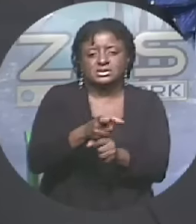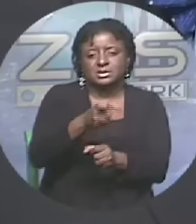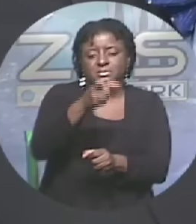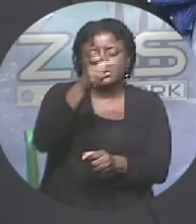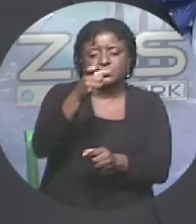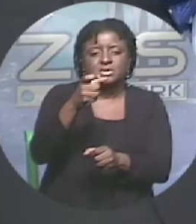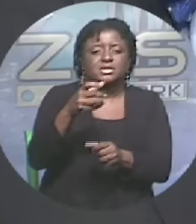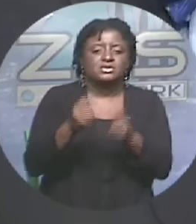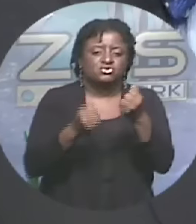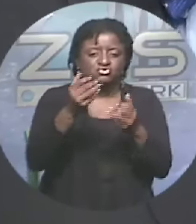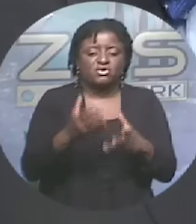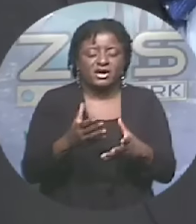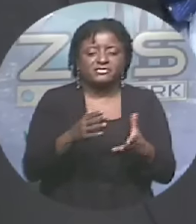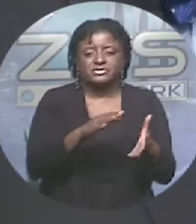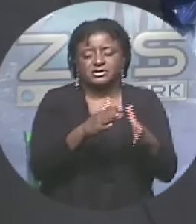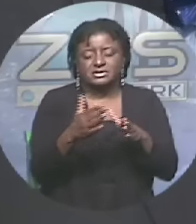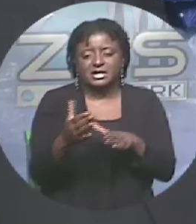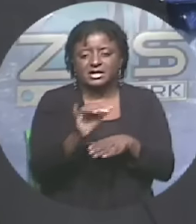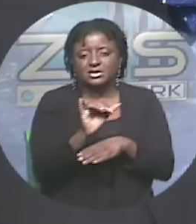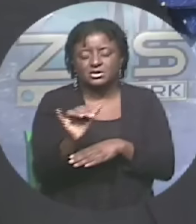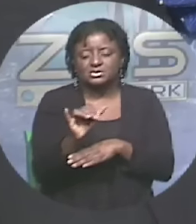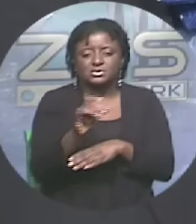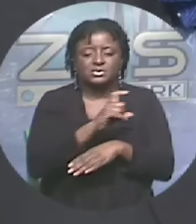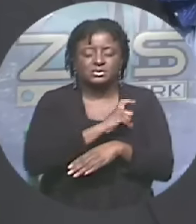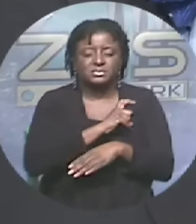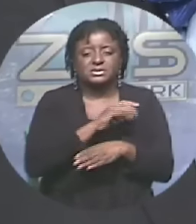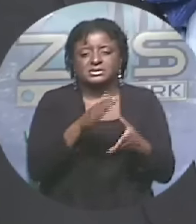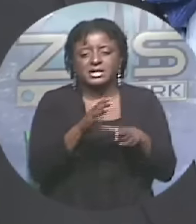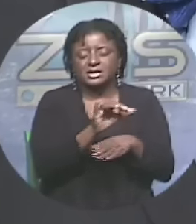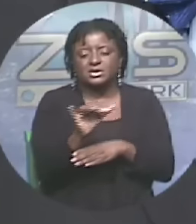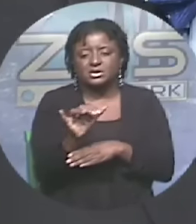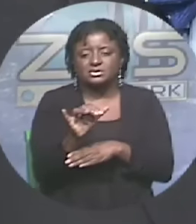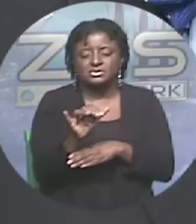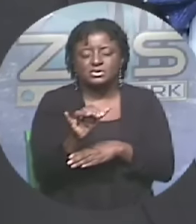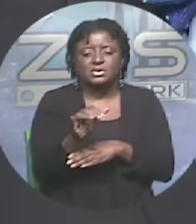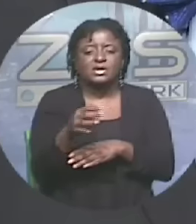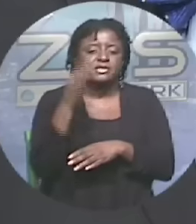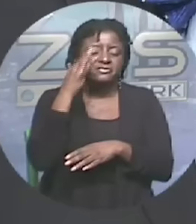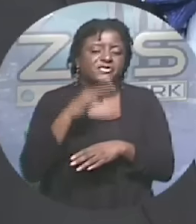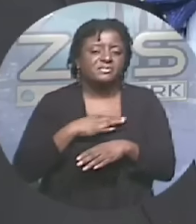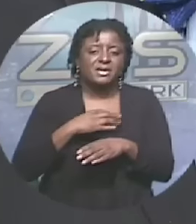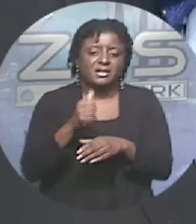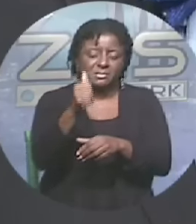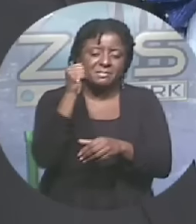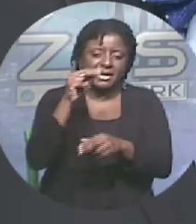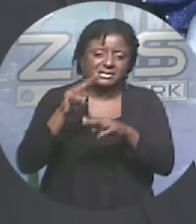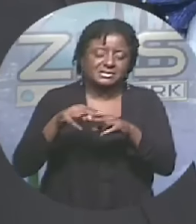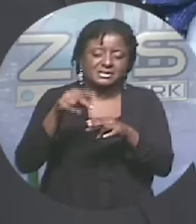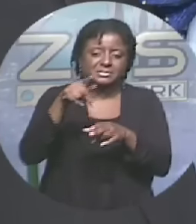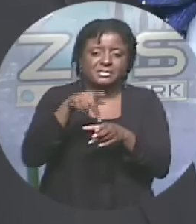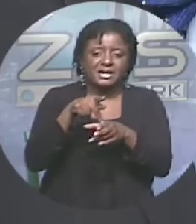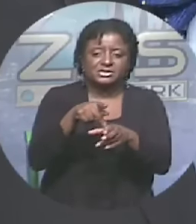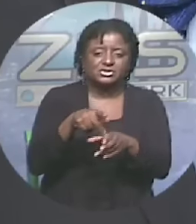while seriously injuring a backseat female passenger. Clint Watson was at the scene shortly after police launched their